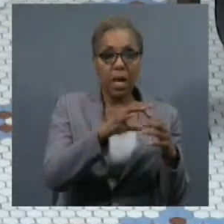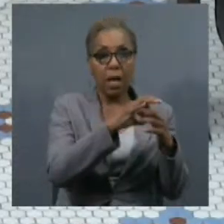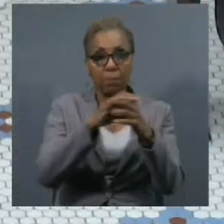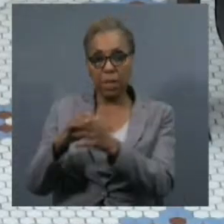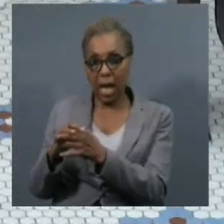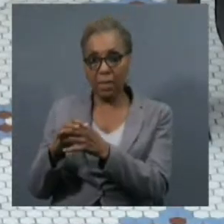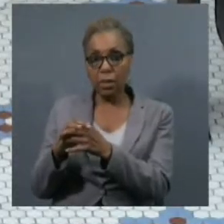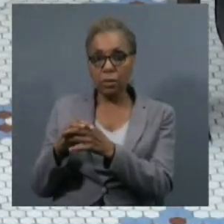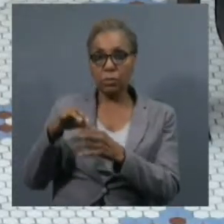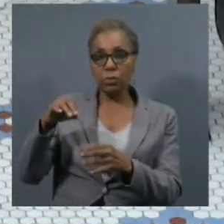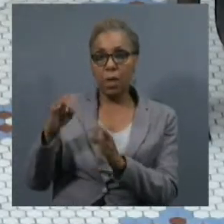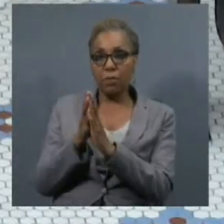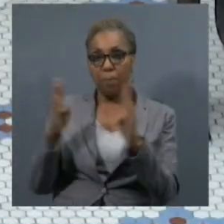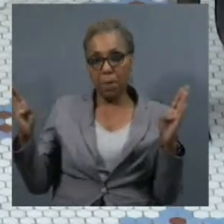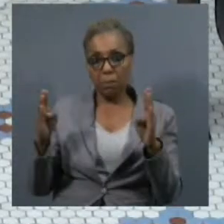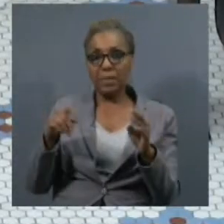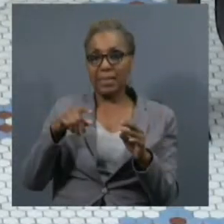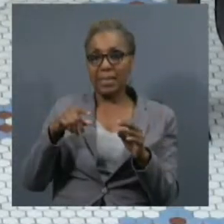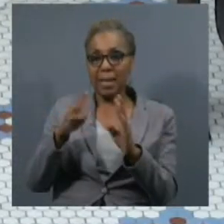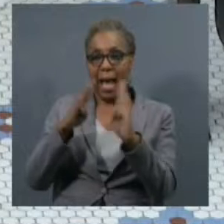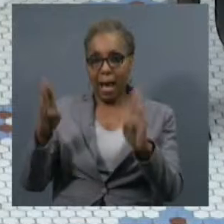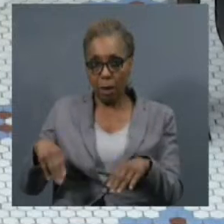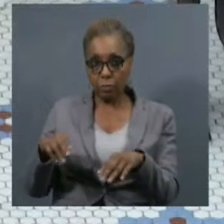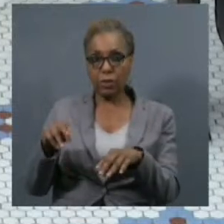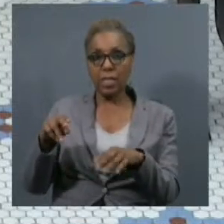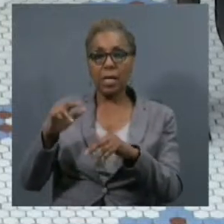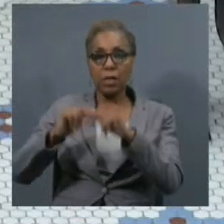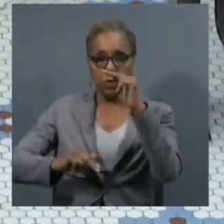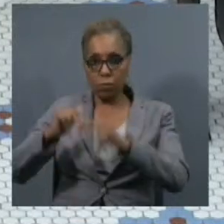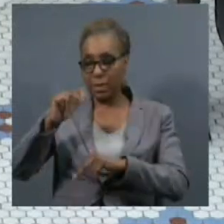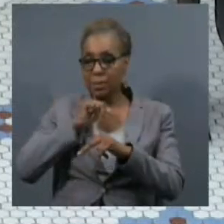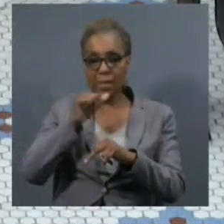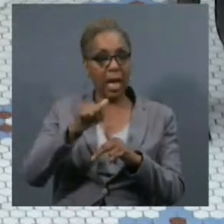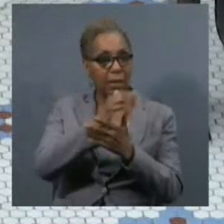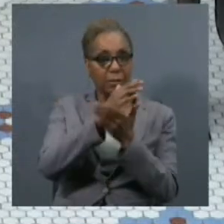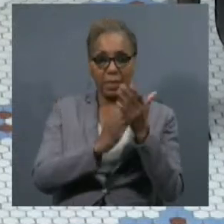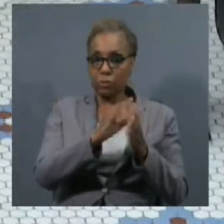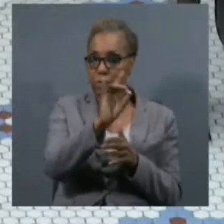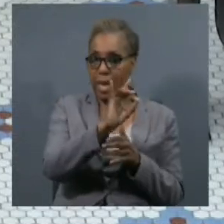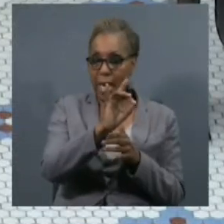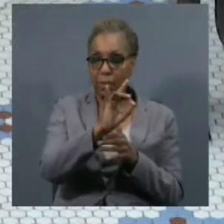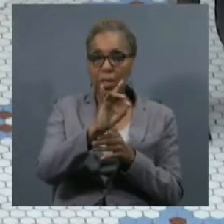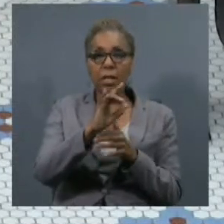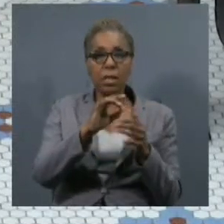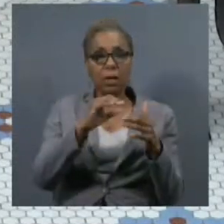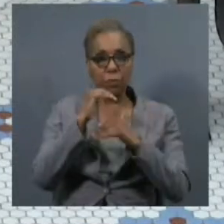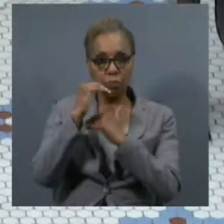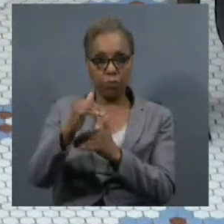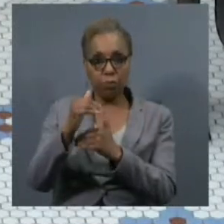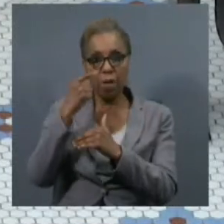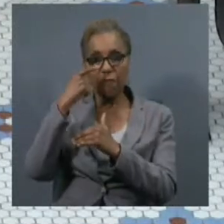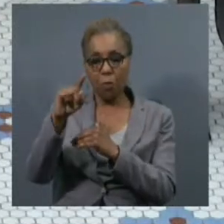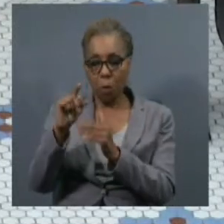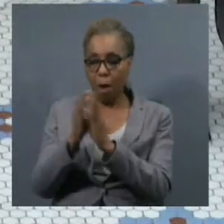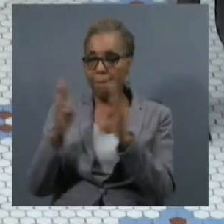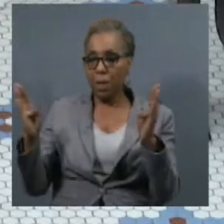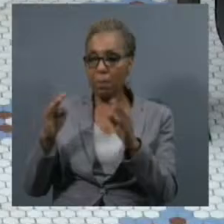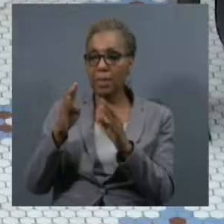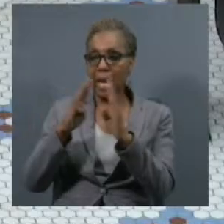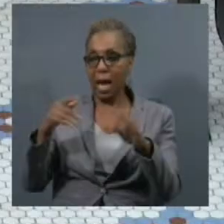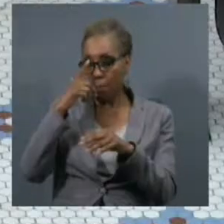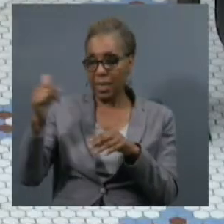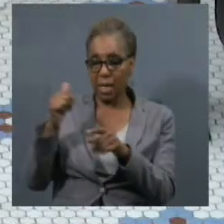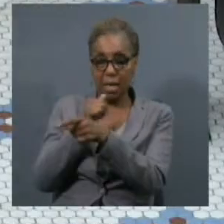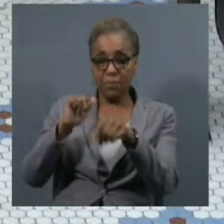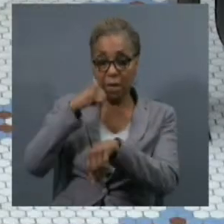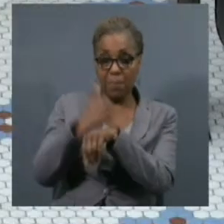public housing units, not the Section 8, the project-based vouchers. The restriction only applies to the public housing, because what they're